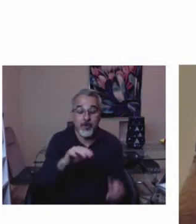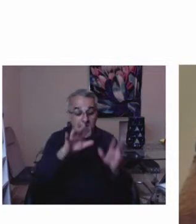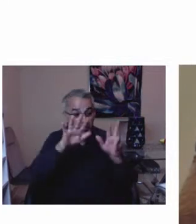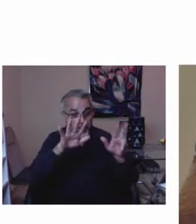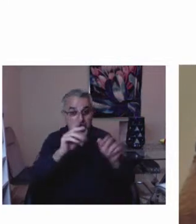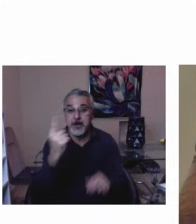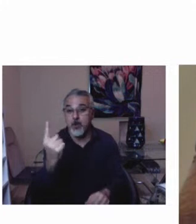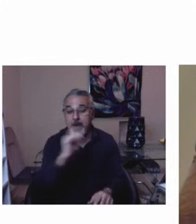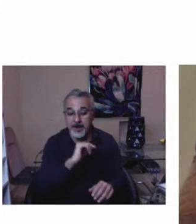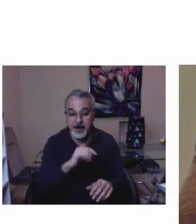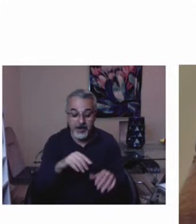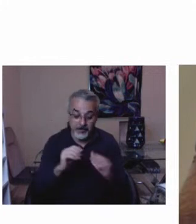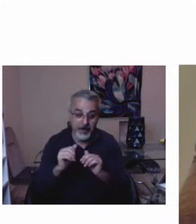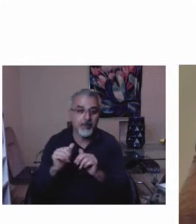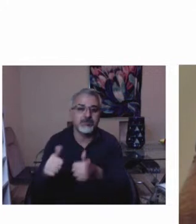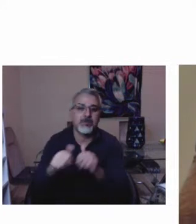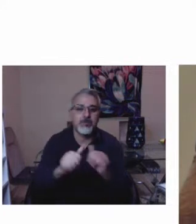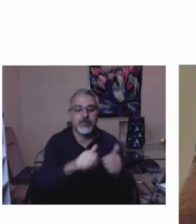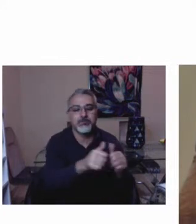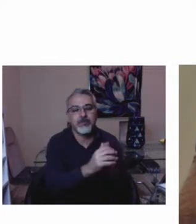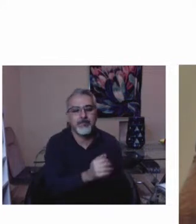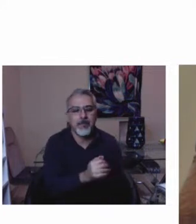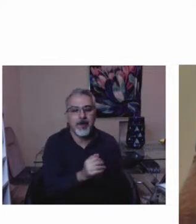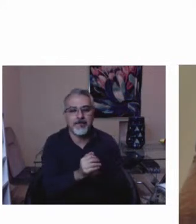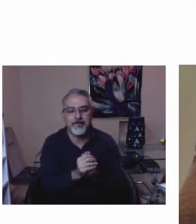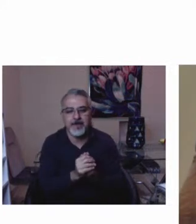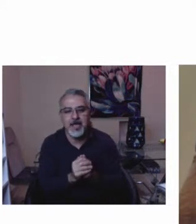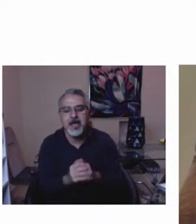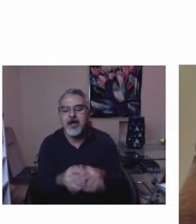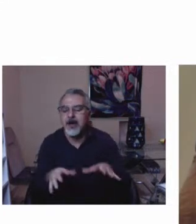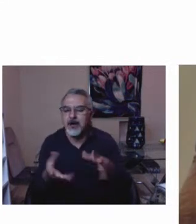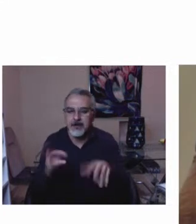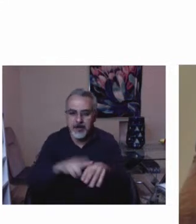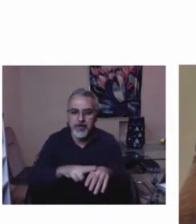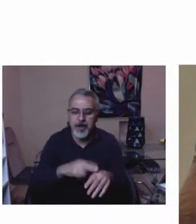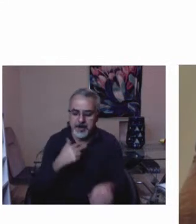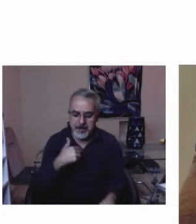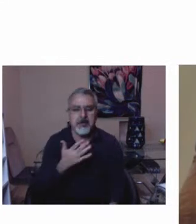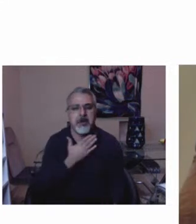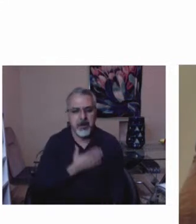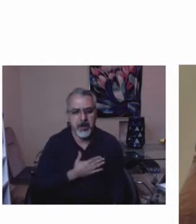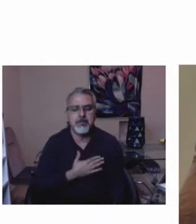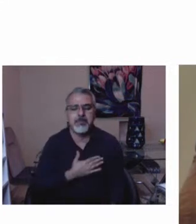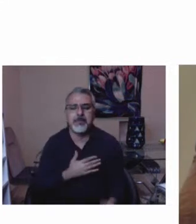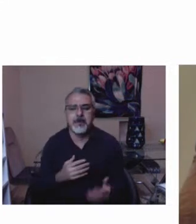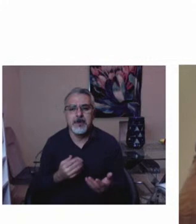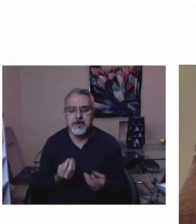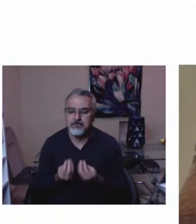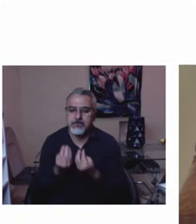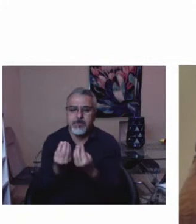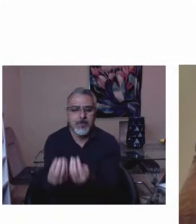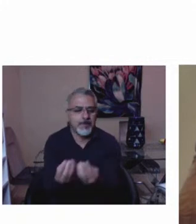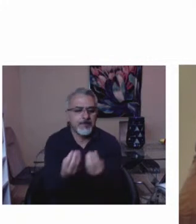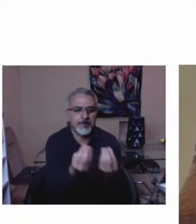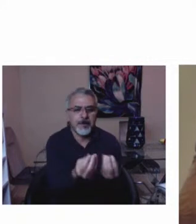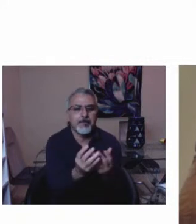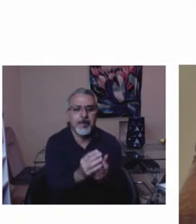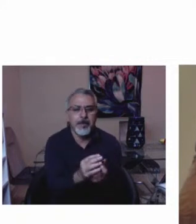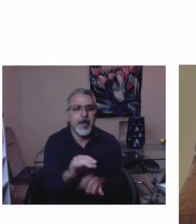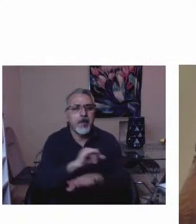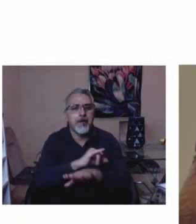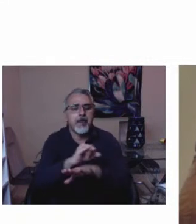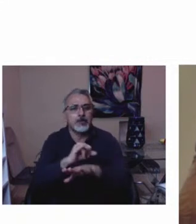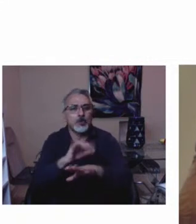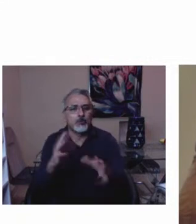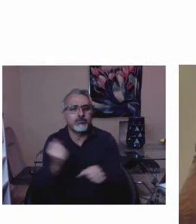PBF project financing with a diversity of long-term financing mechanisms. Working